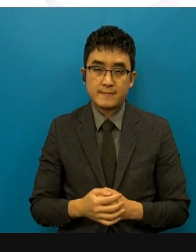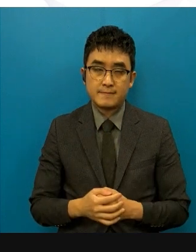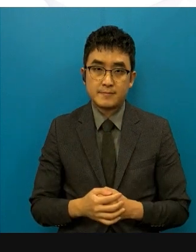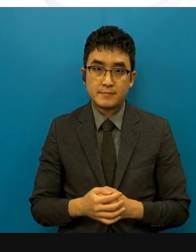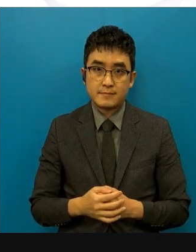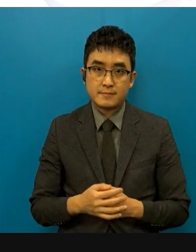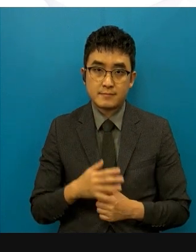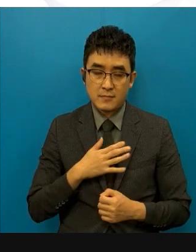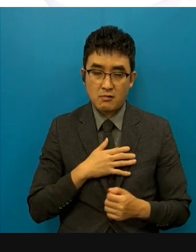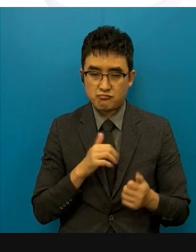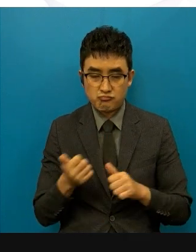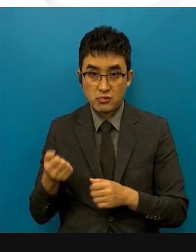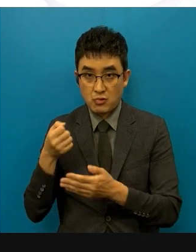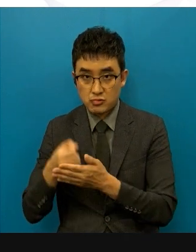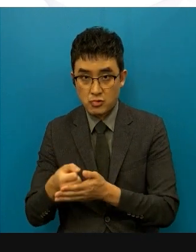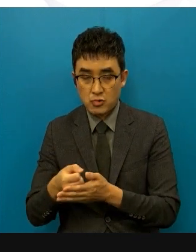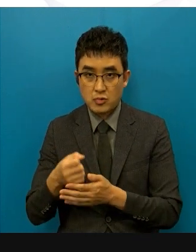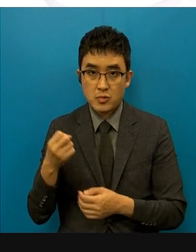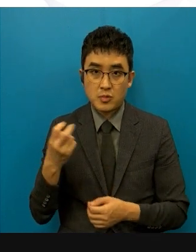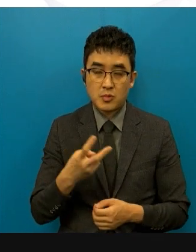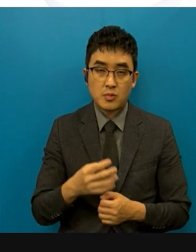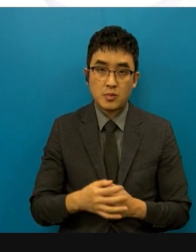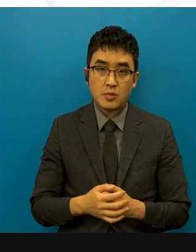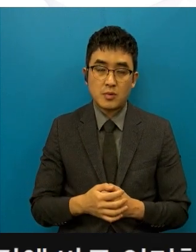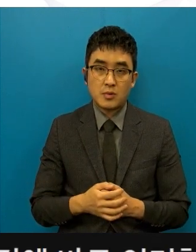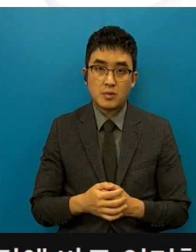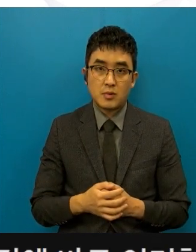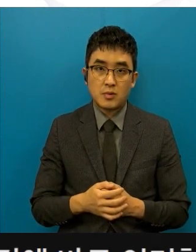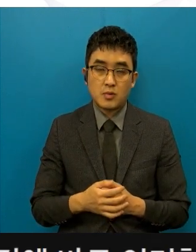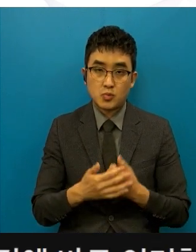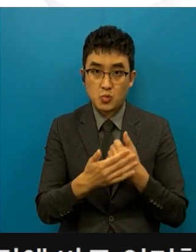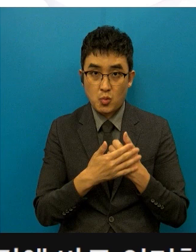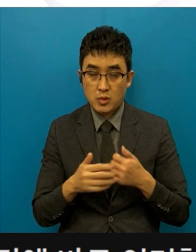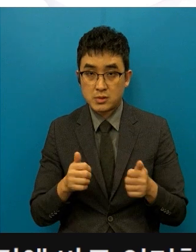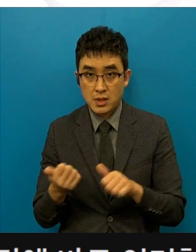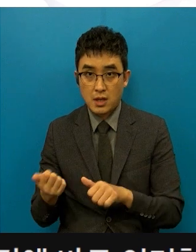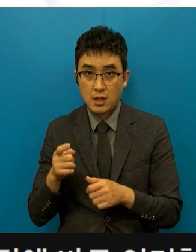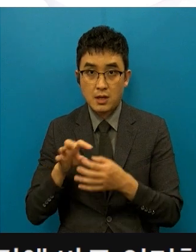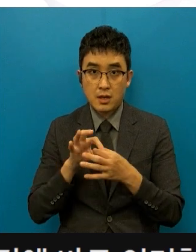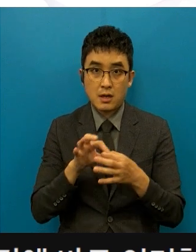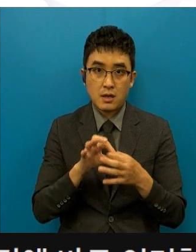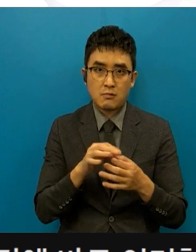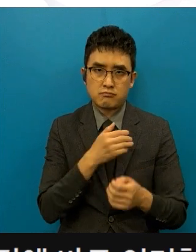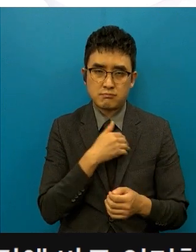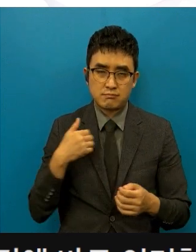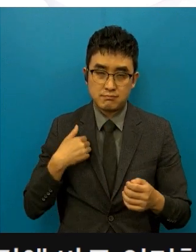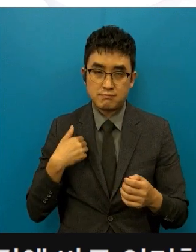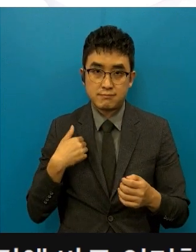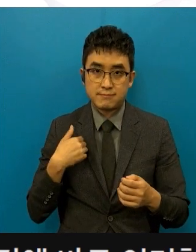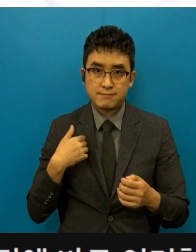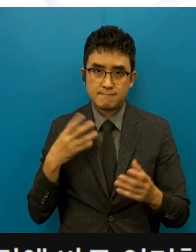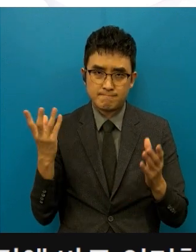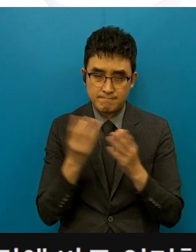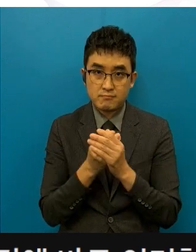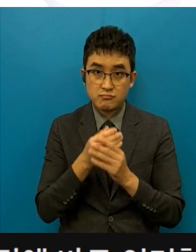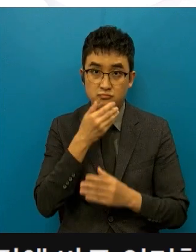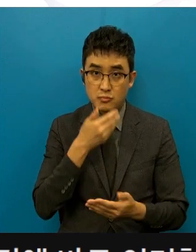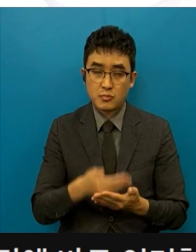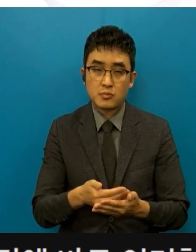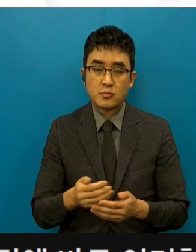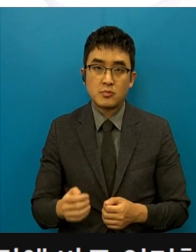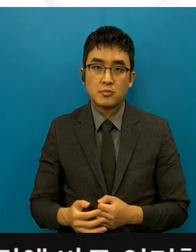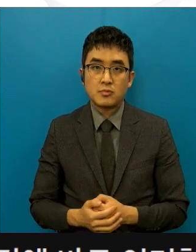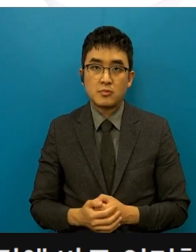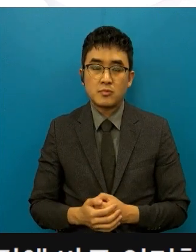patients decide not to go through with euthanasia or assisted suicide once they receive proper palliative